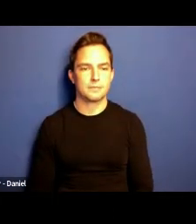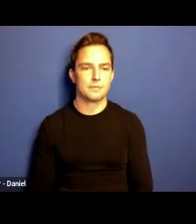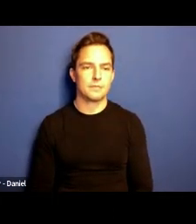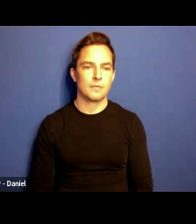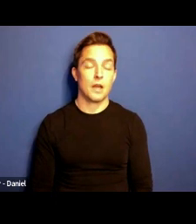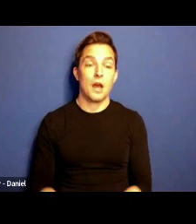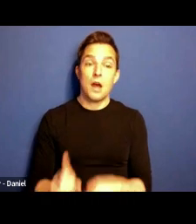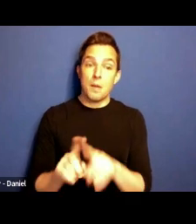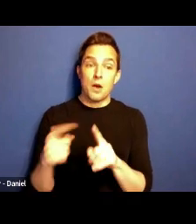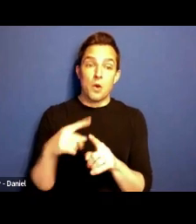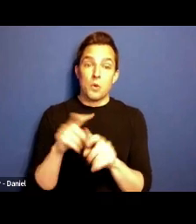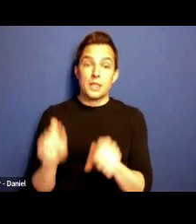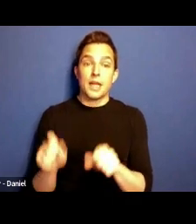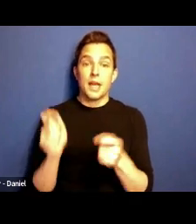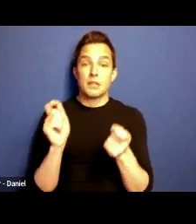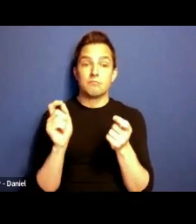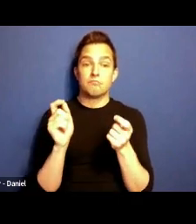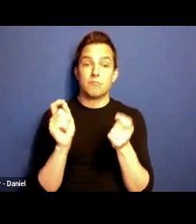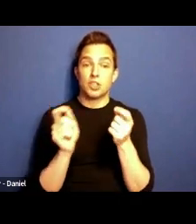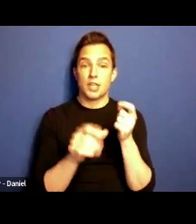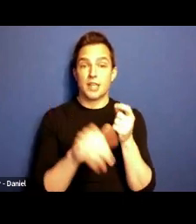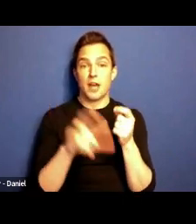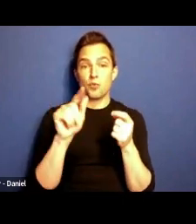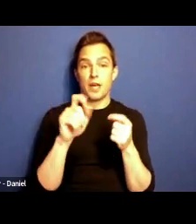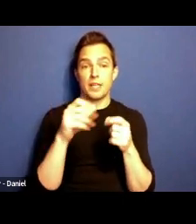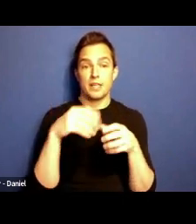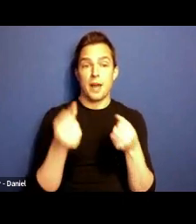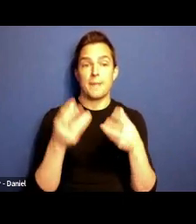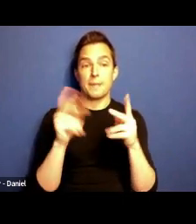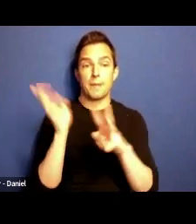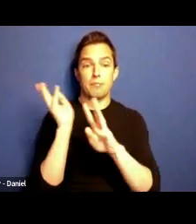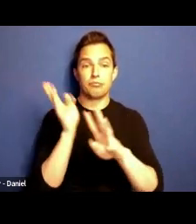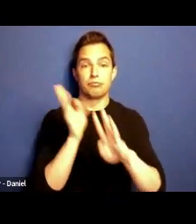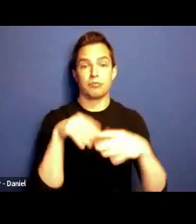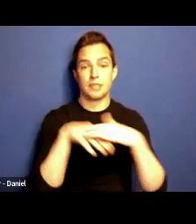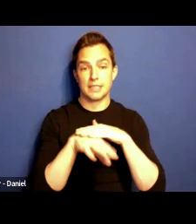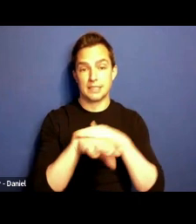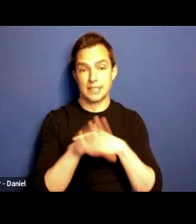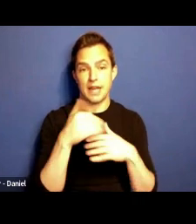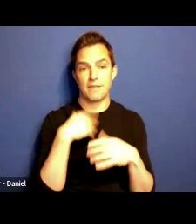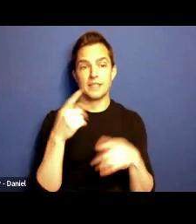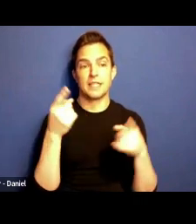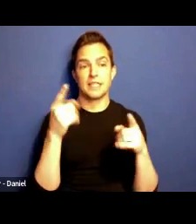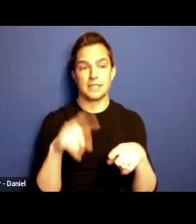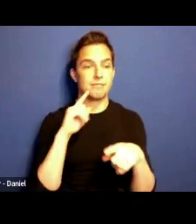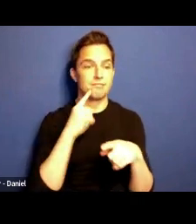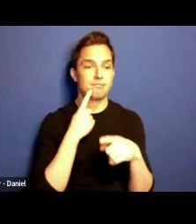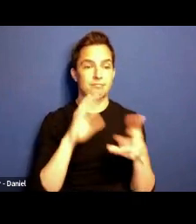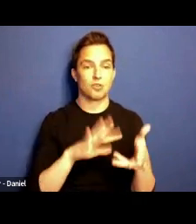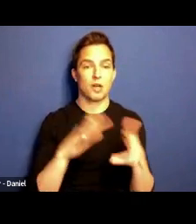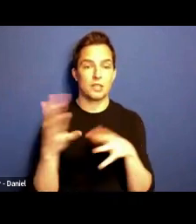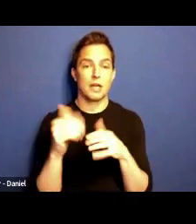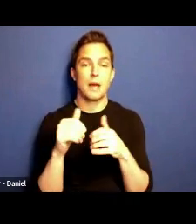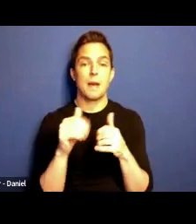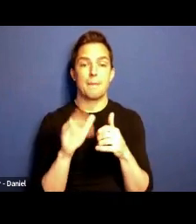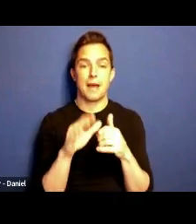we can adjust that rate, that inflow of people having an incident acute crisis by